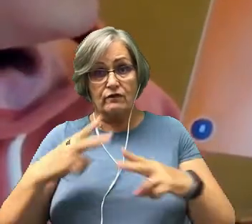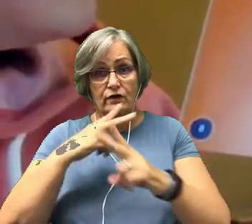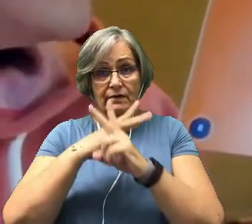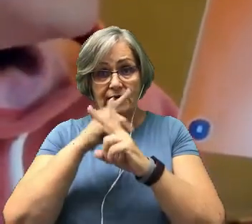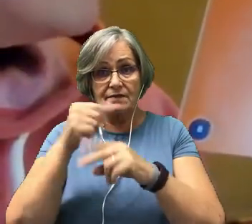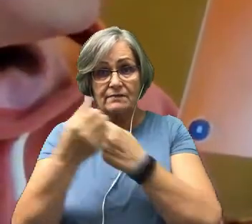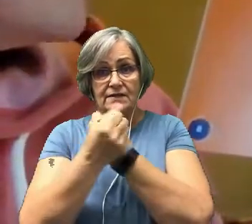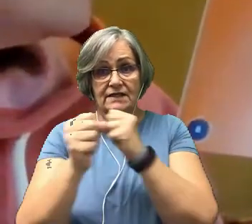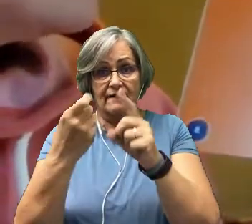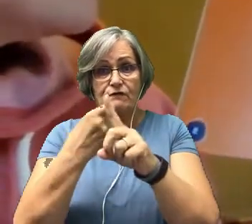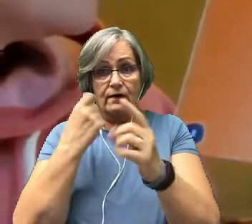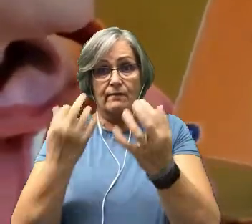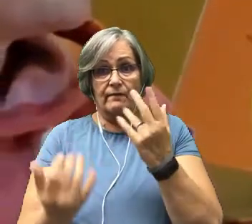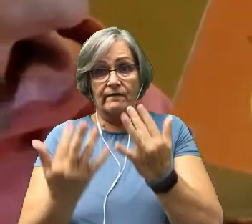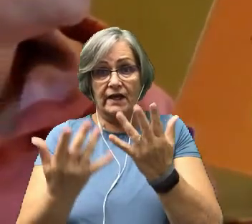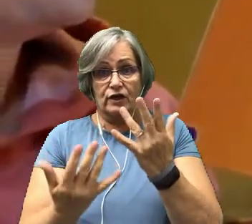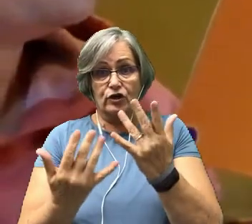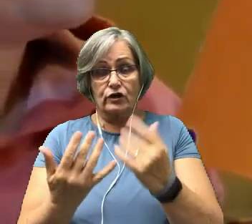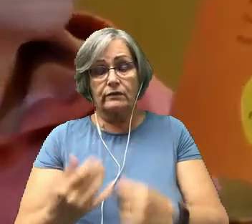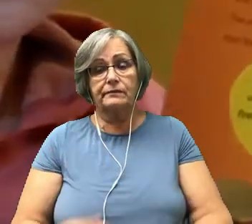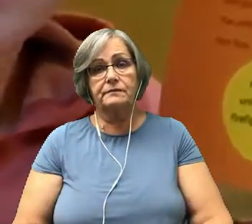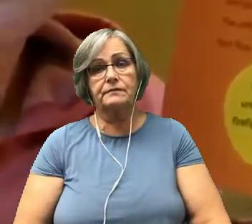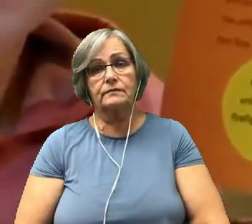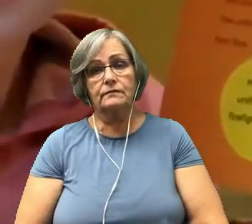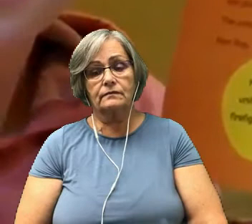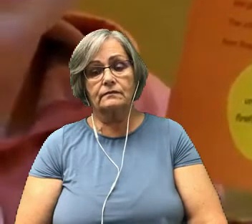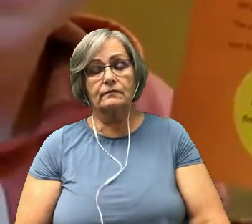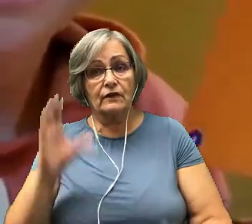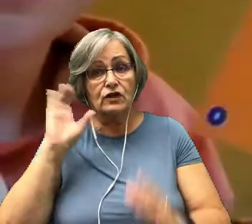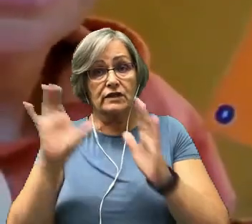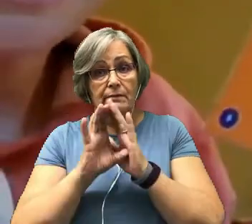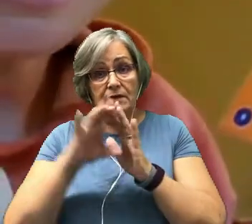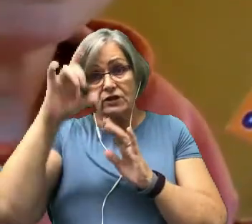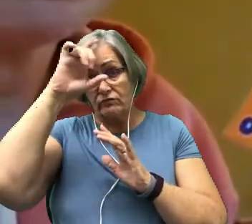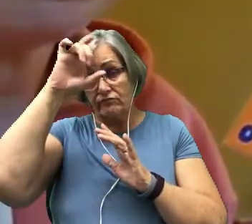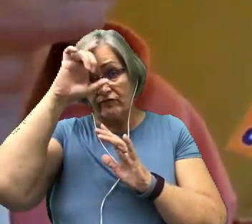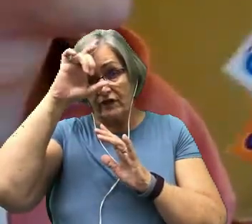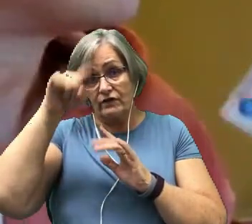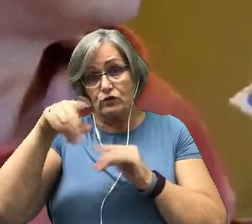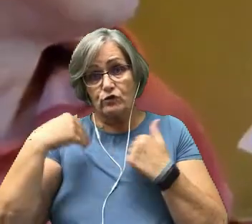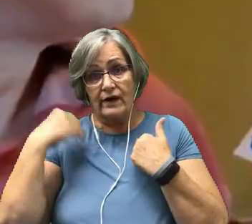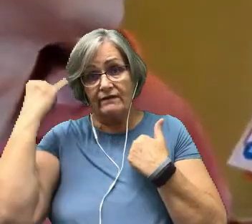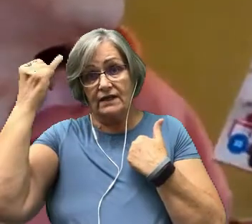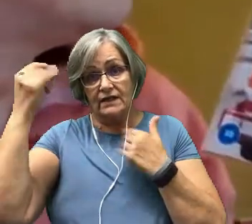safe from fires. And that picture helps us get an idea.